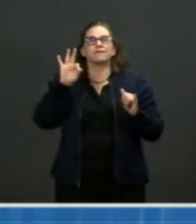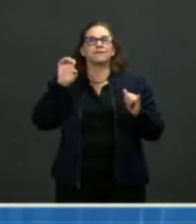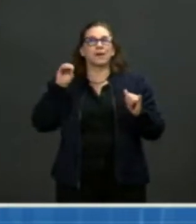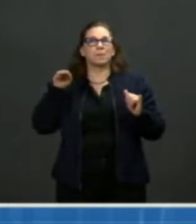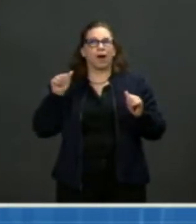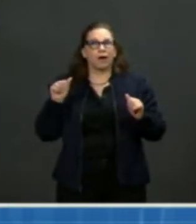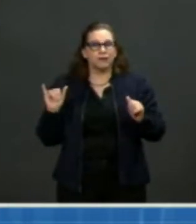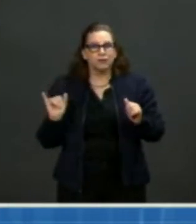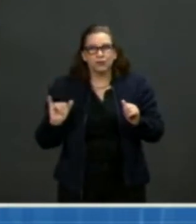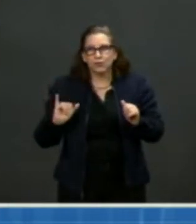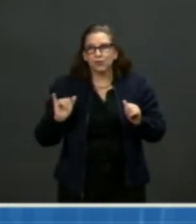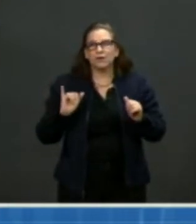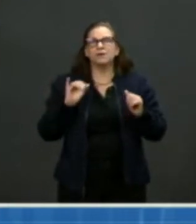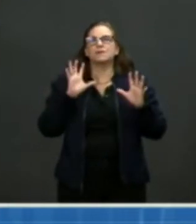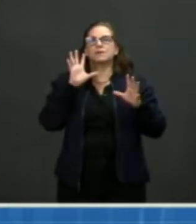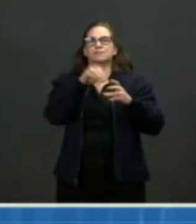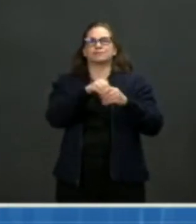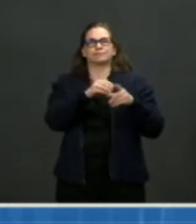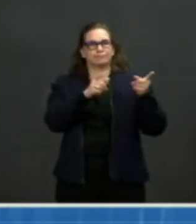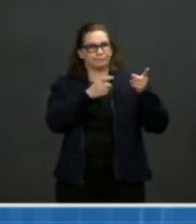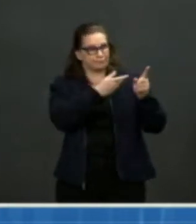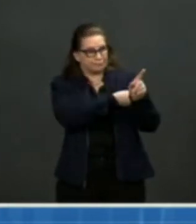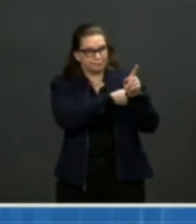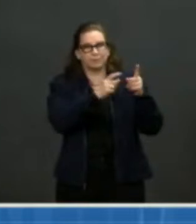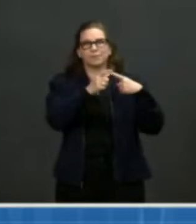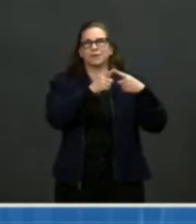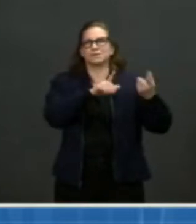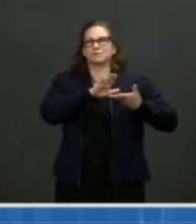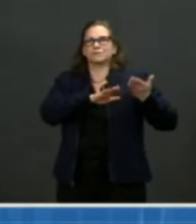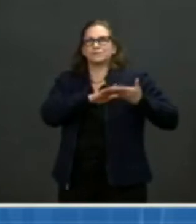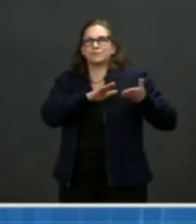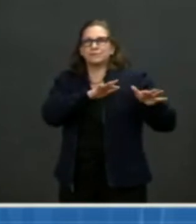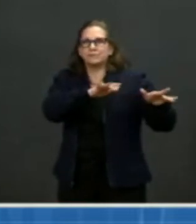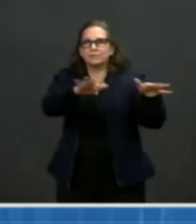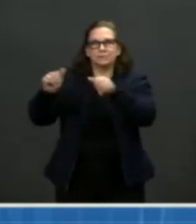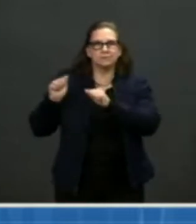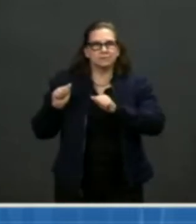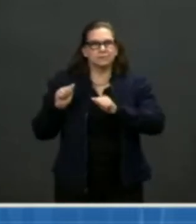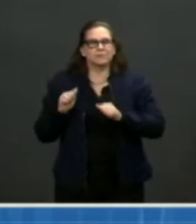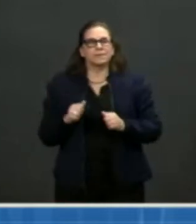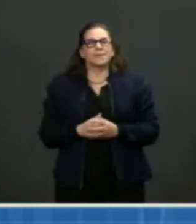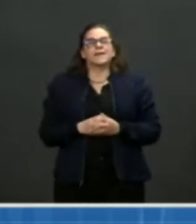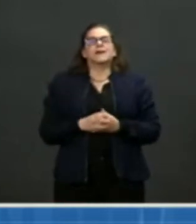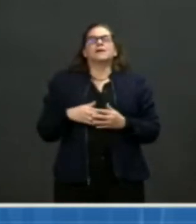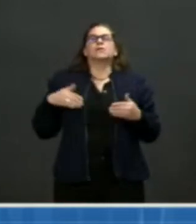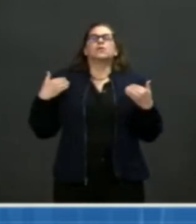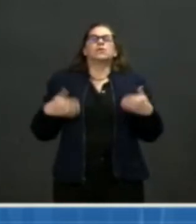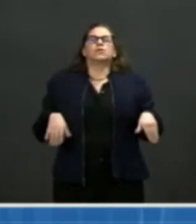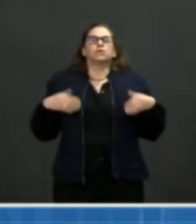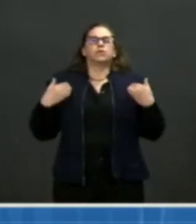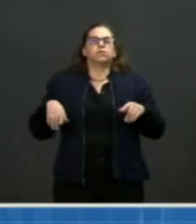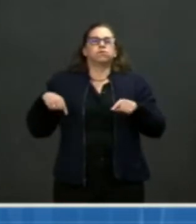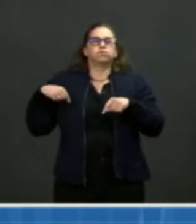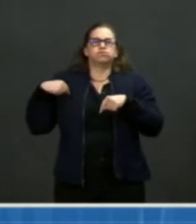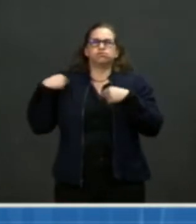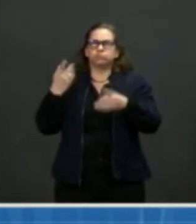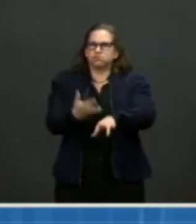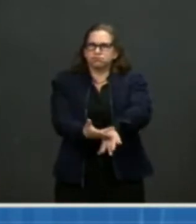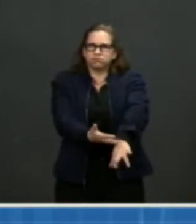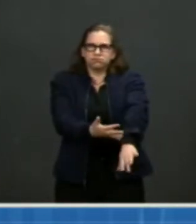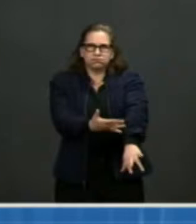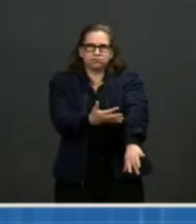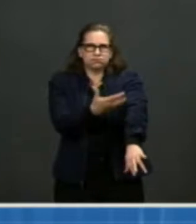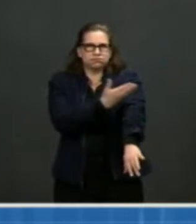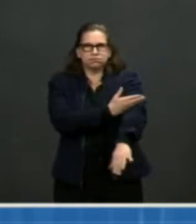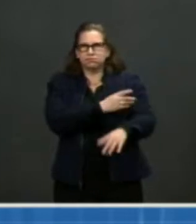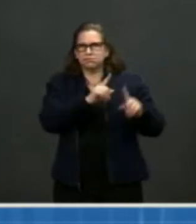that, I'm going to turn this over to Dr. Walensky and then to Dr. Fauci for some important updates. Thank